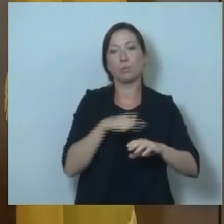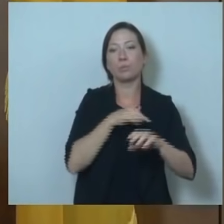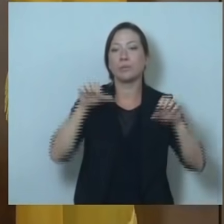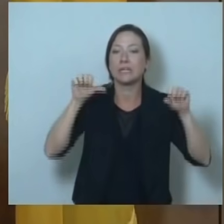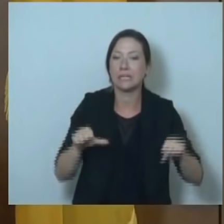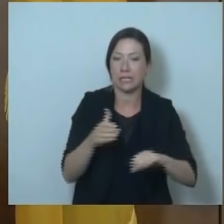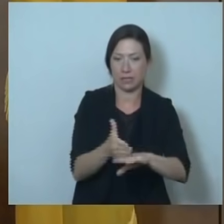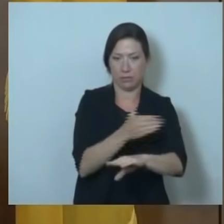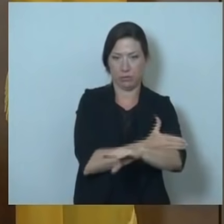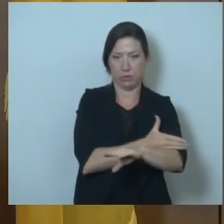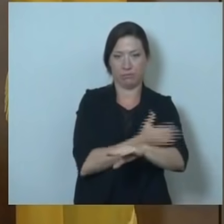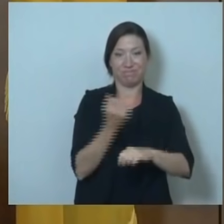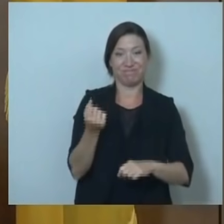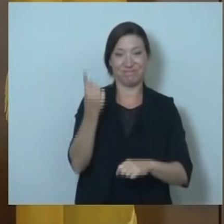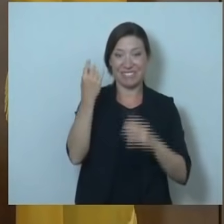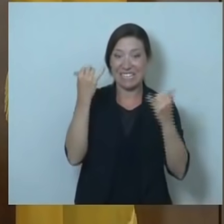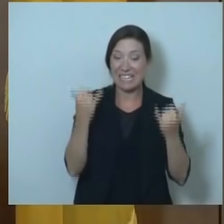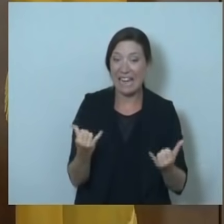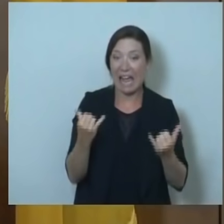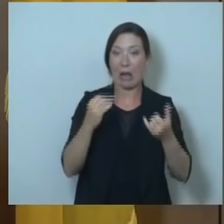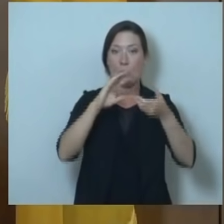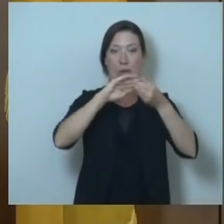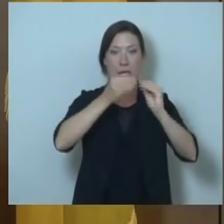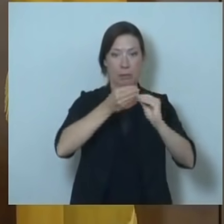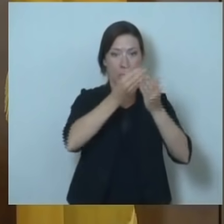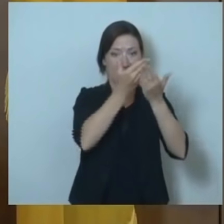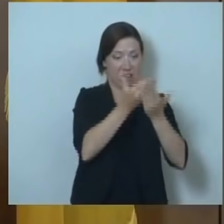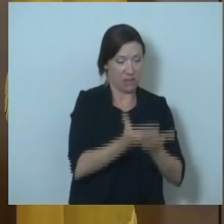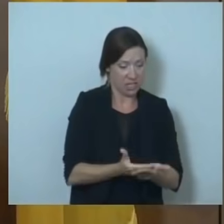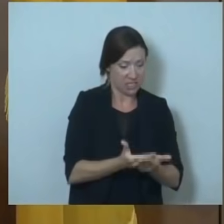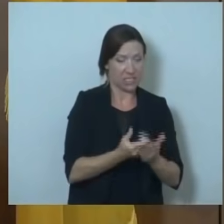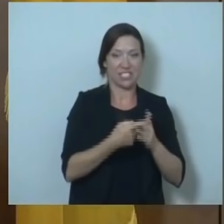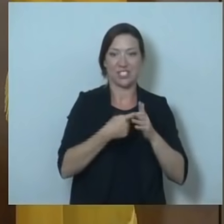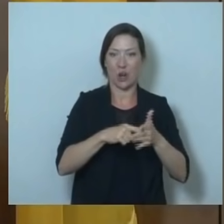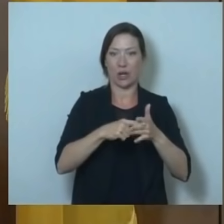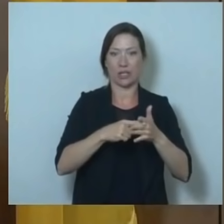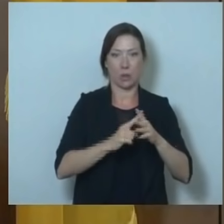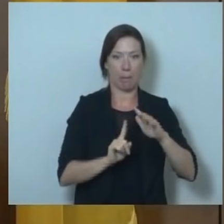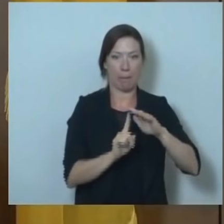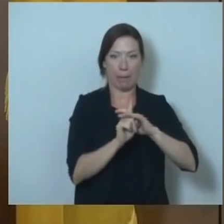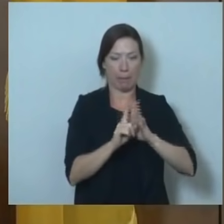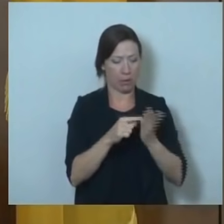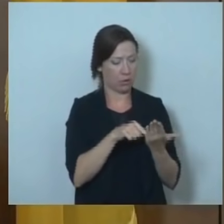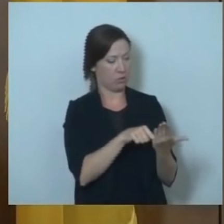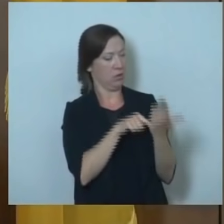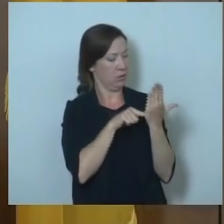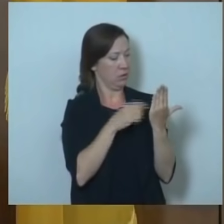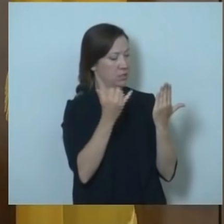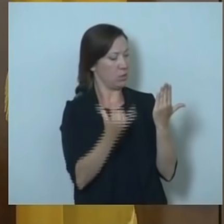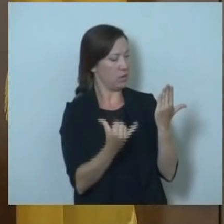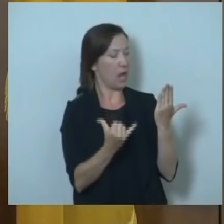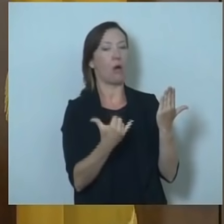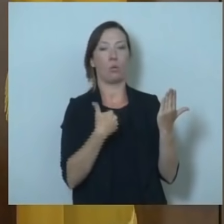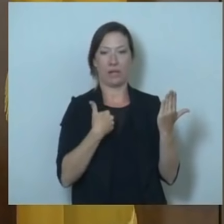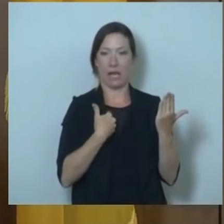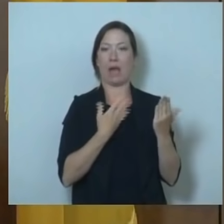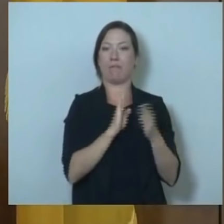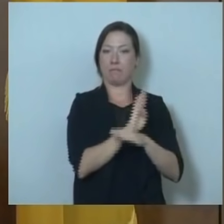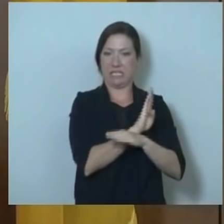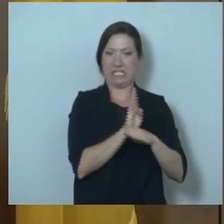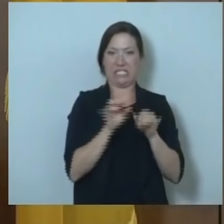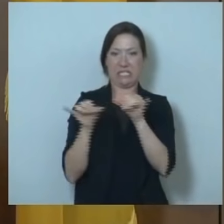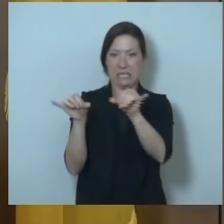just now coming to bear so that you've got industry-specific standards so that you know that they're